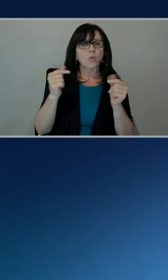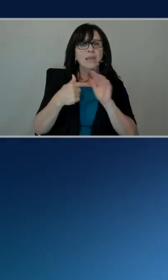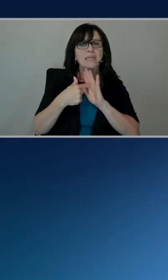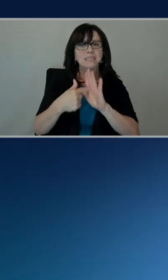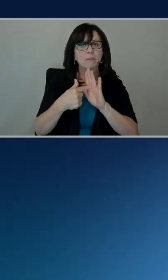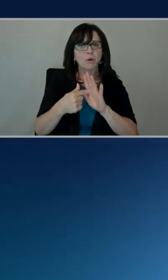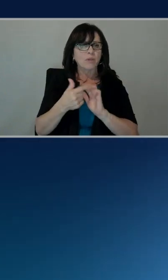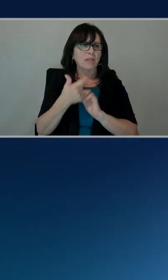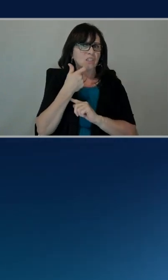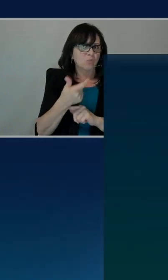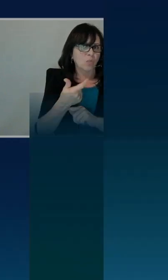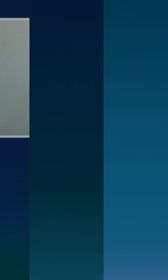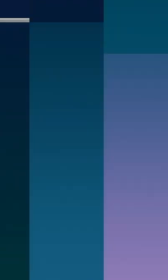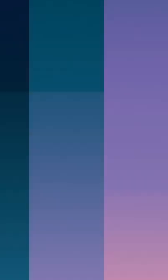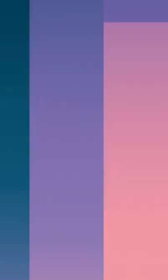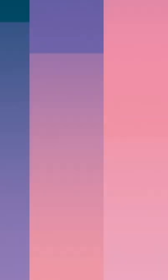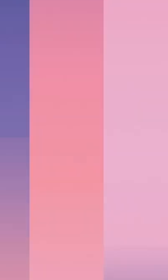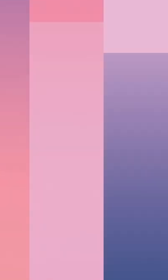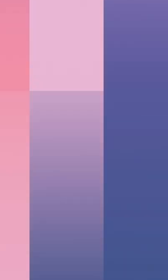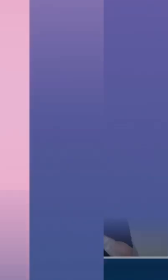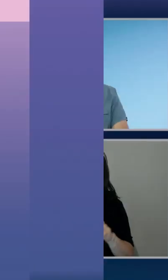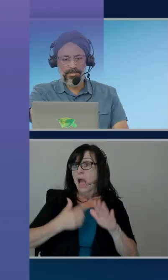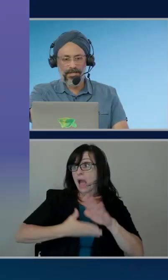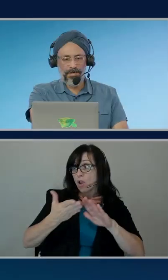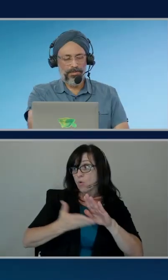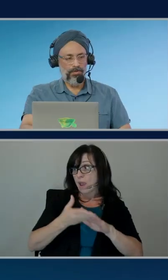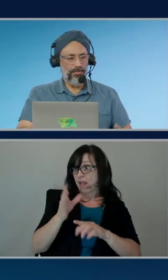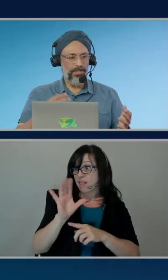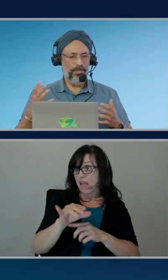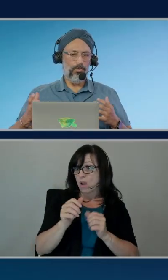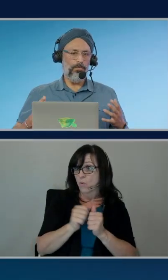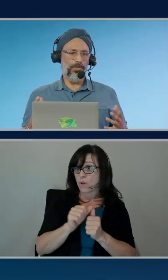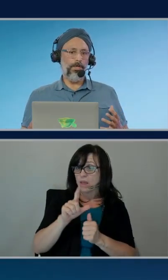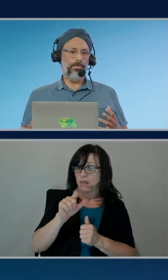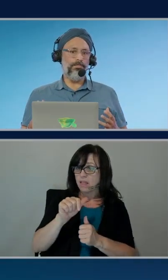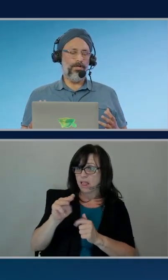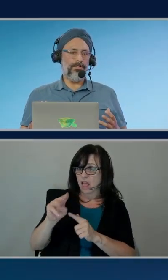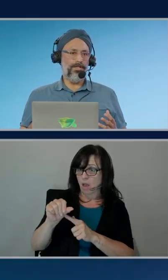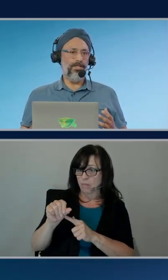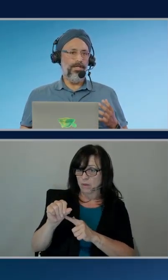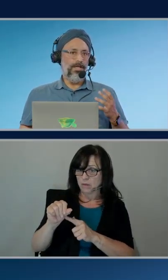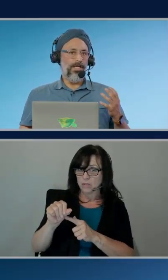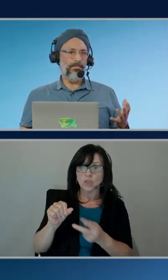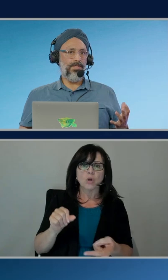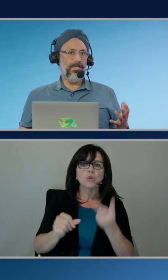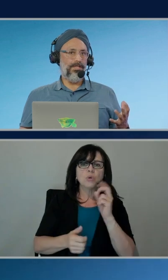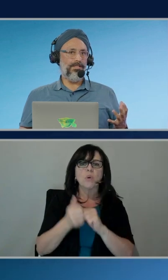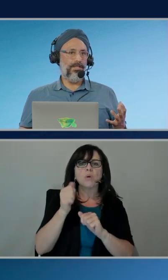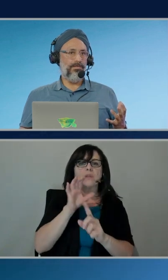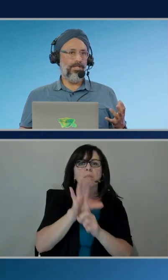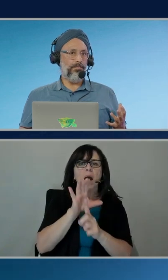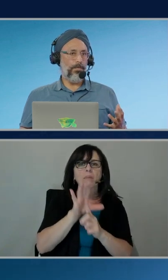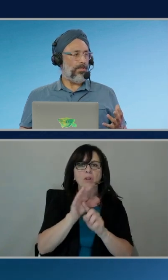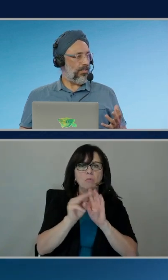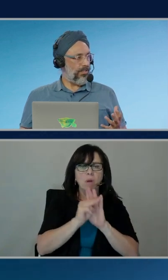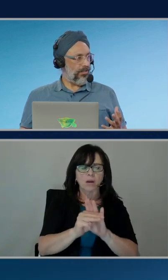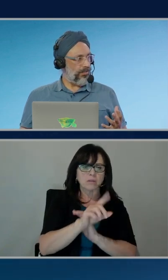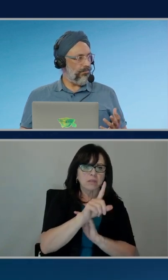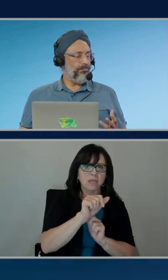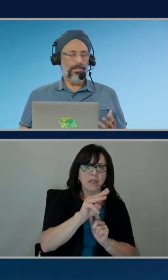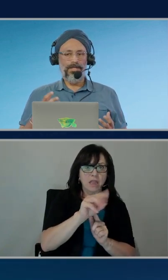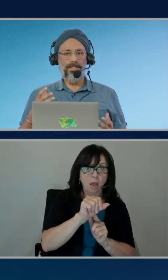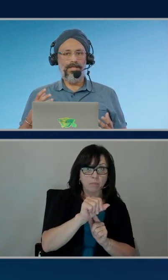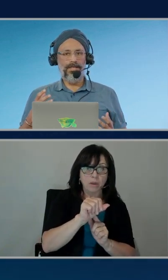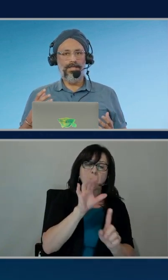at it, right? So I ran this with Llama. So we'll take two most popular models, right? Okay. Llama is a very popular